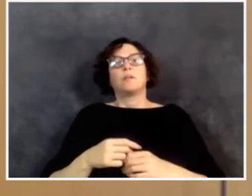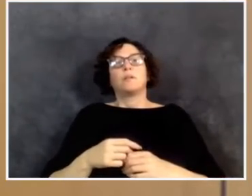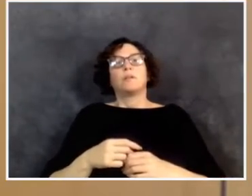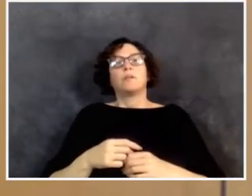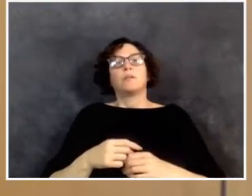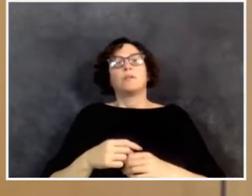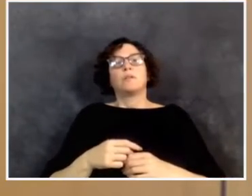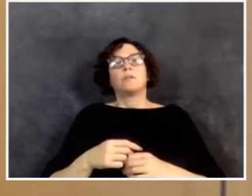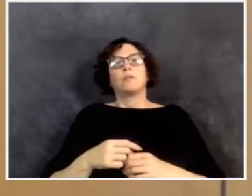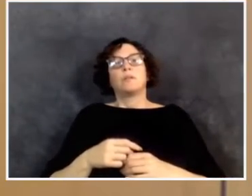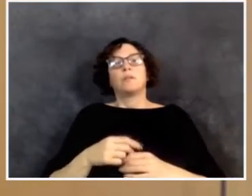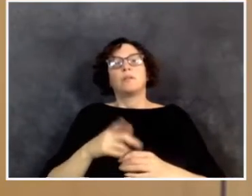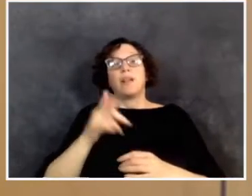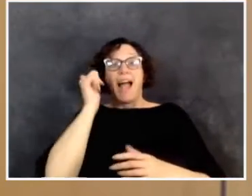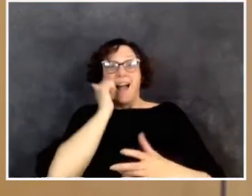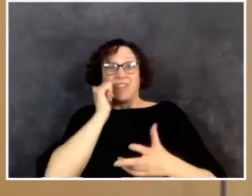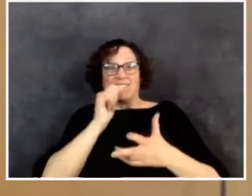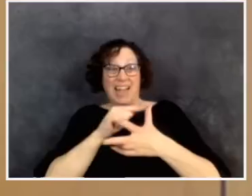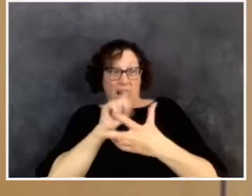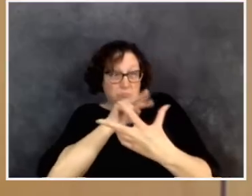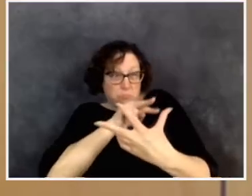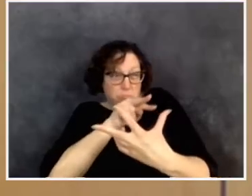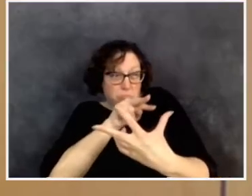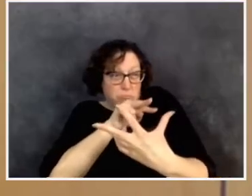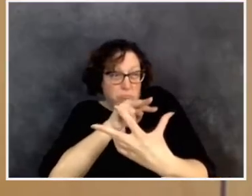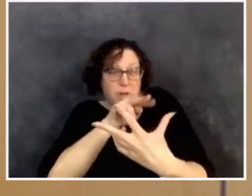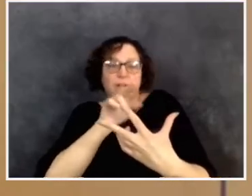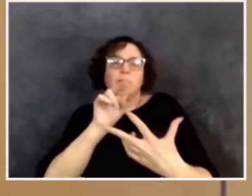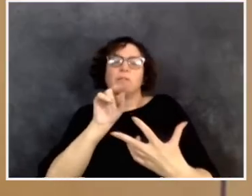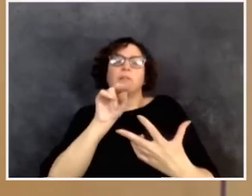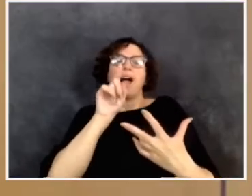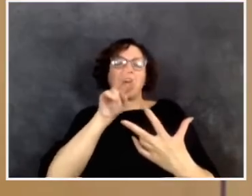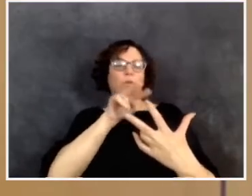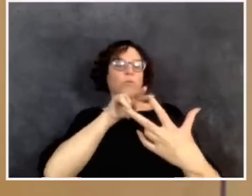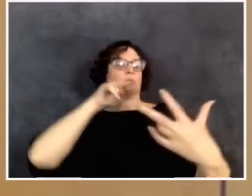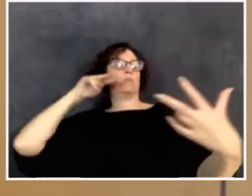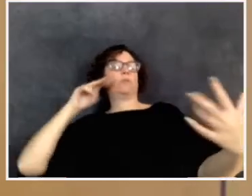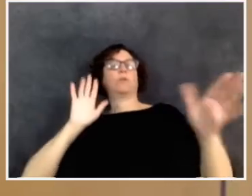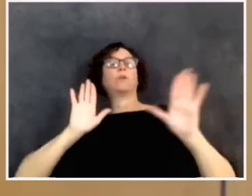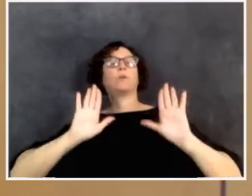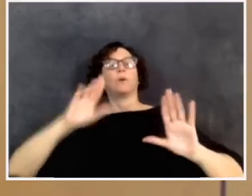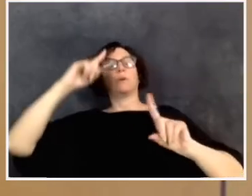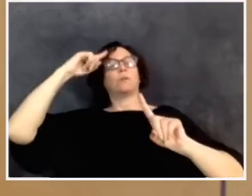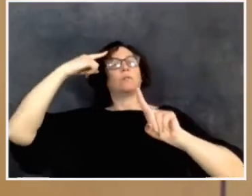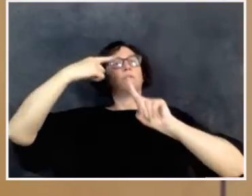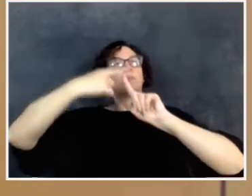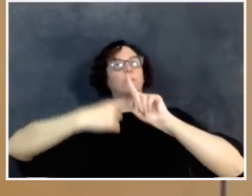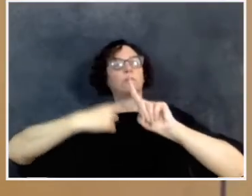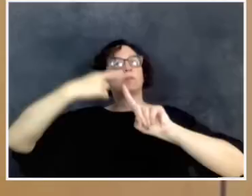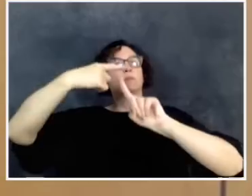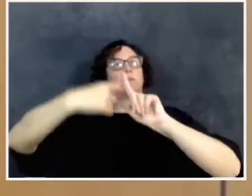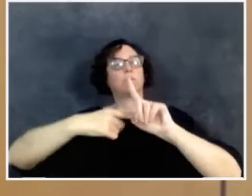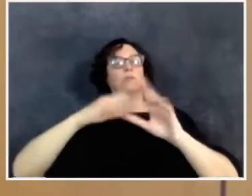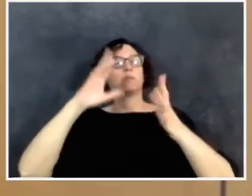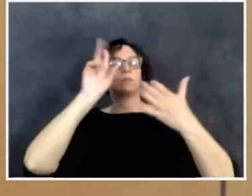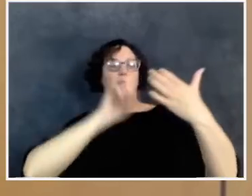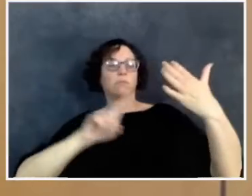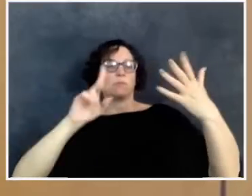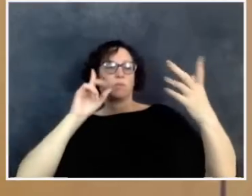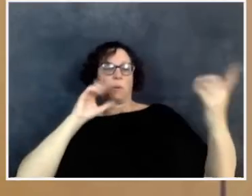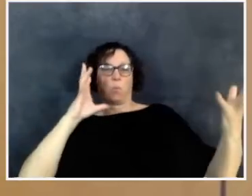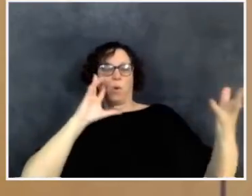the trends have been. And so I think, for the last several days, perhaps a week and a half or